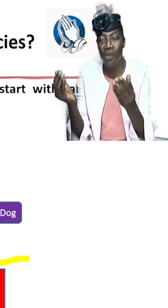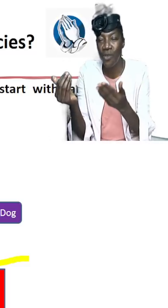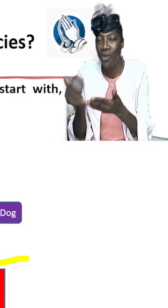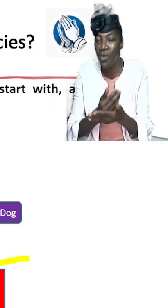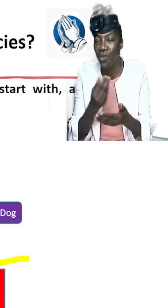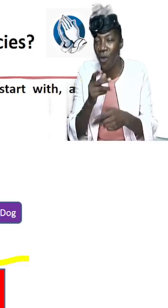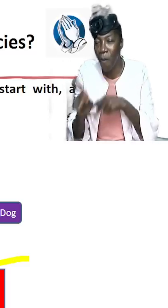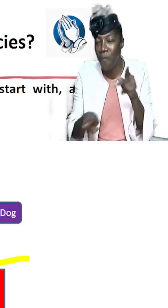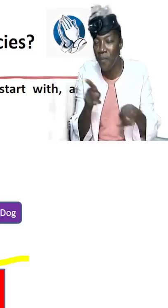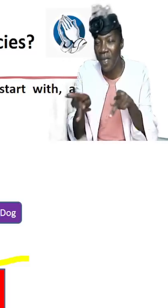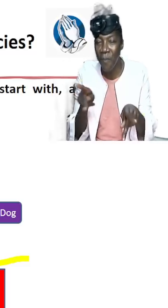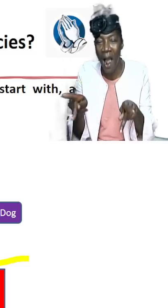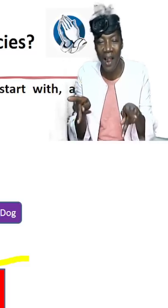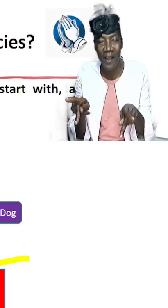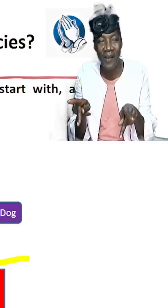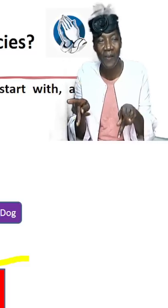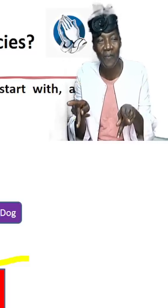right?